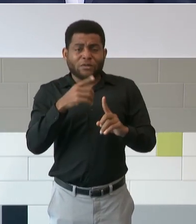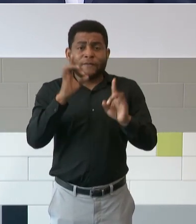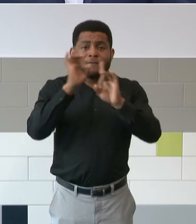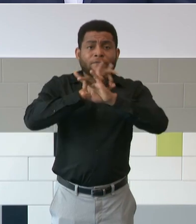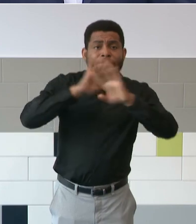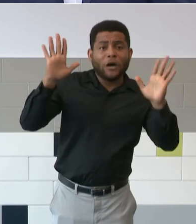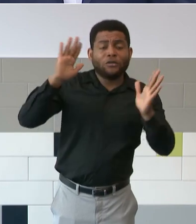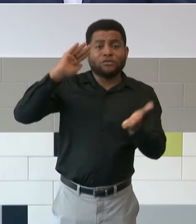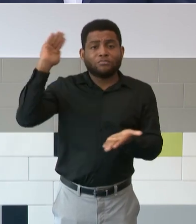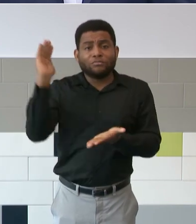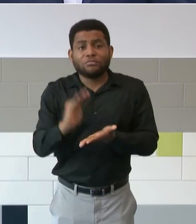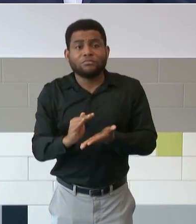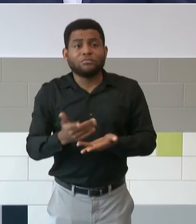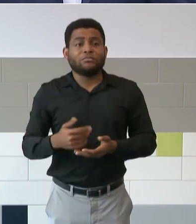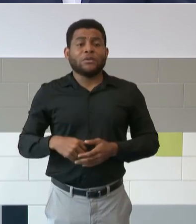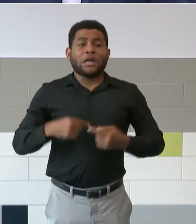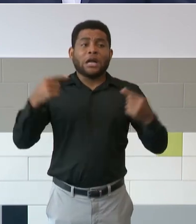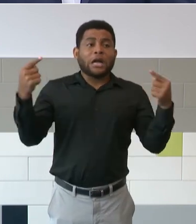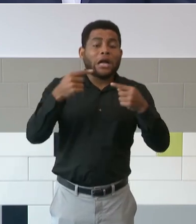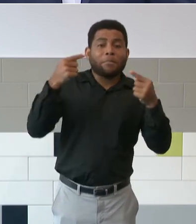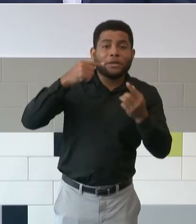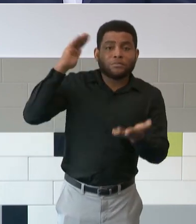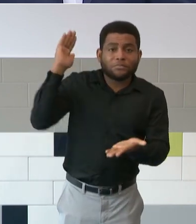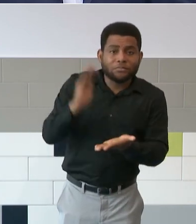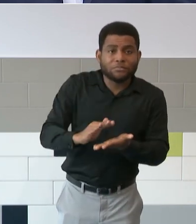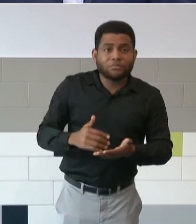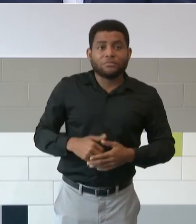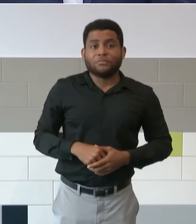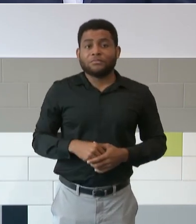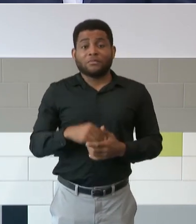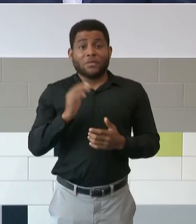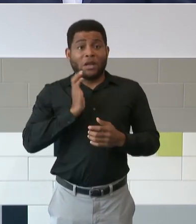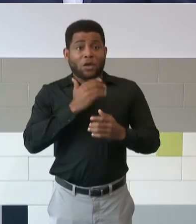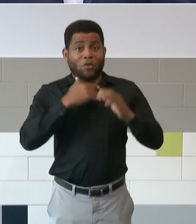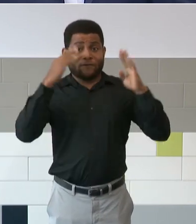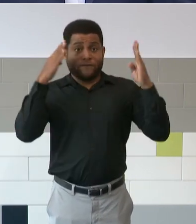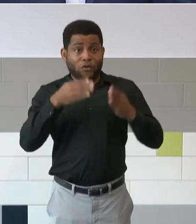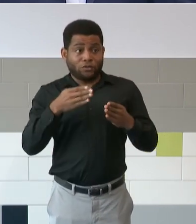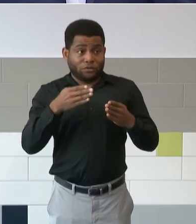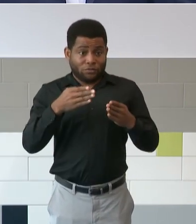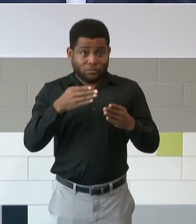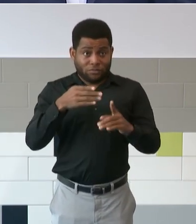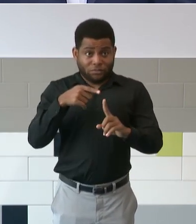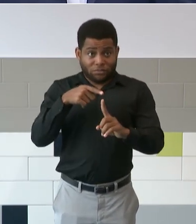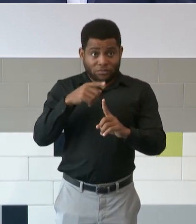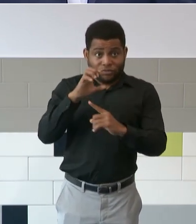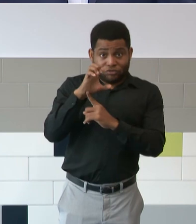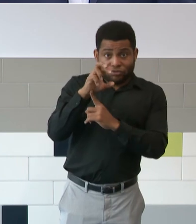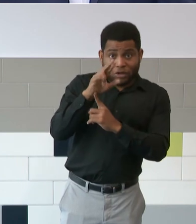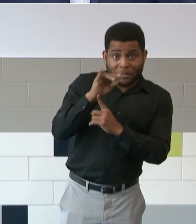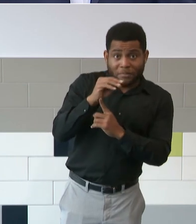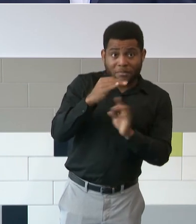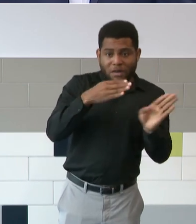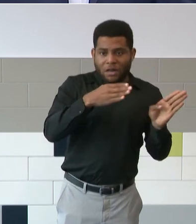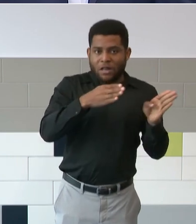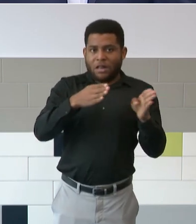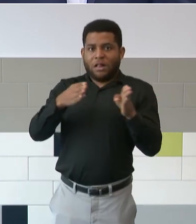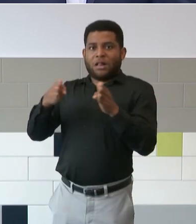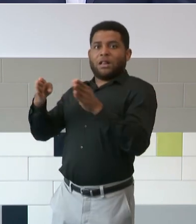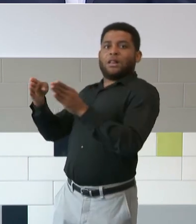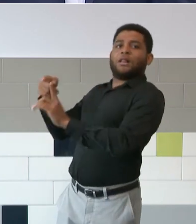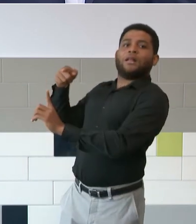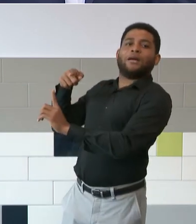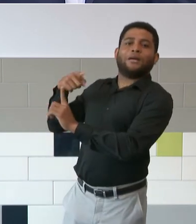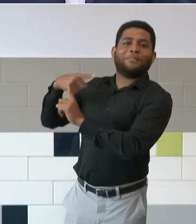violence, especially with our focus on alternatives to law enforcement strategies, which we're